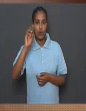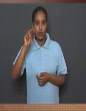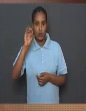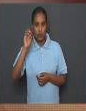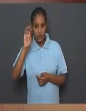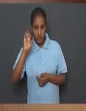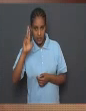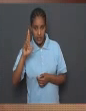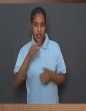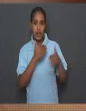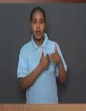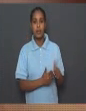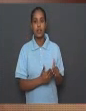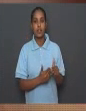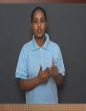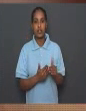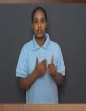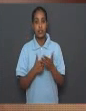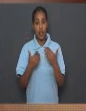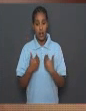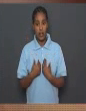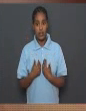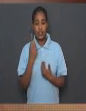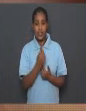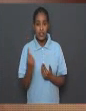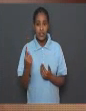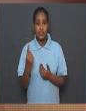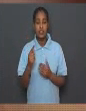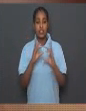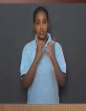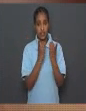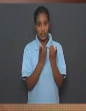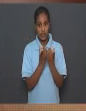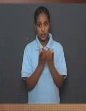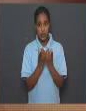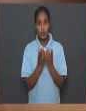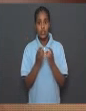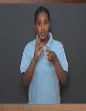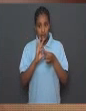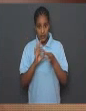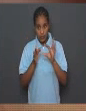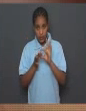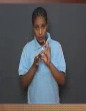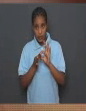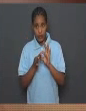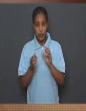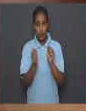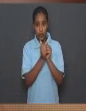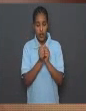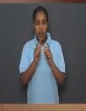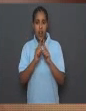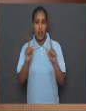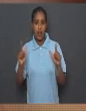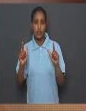about its neighbor. This allows each section of the chain to make a